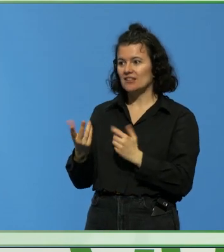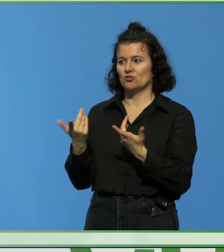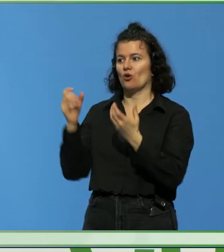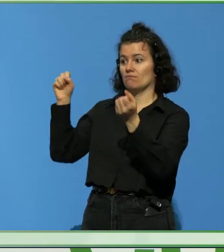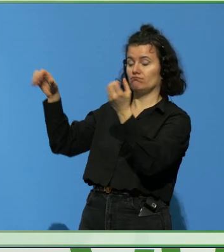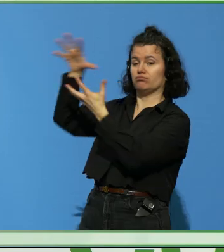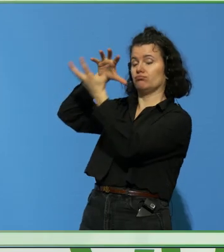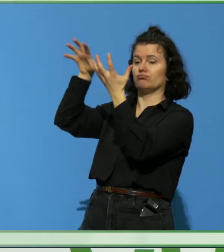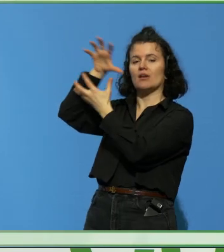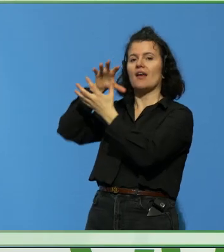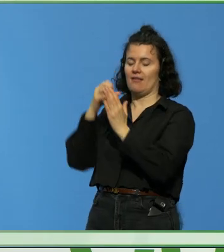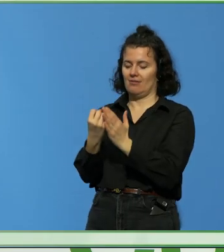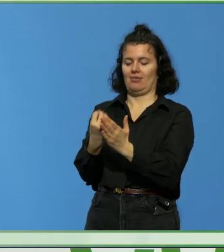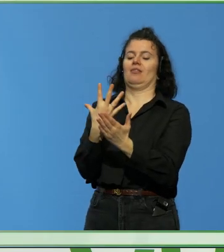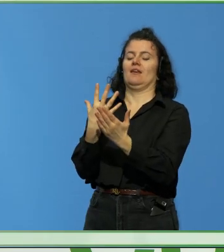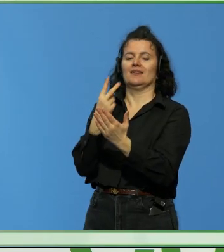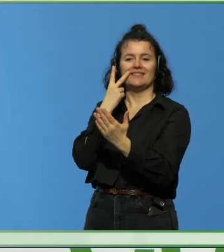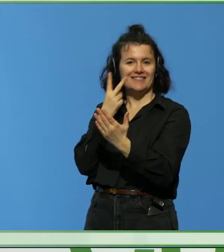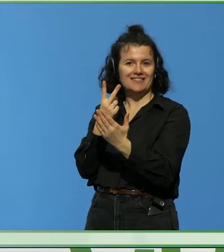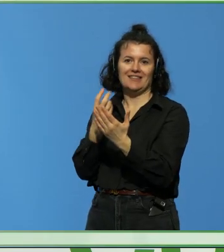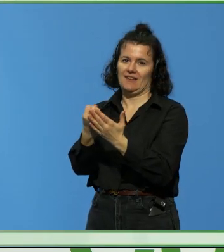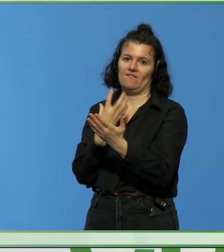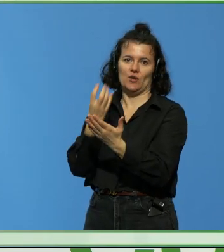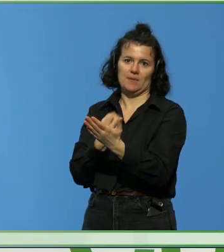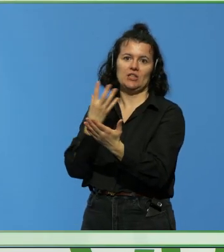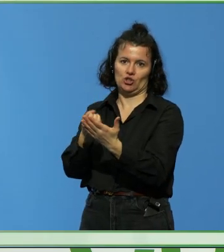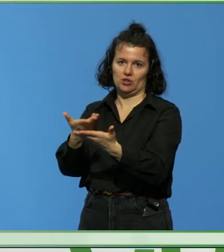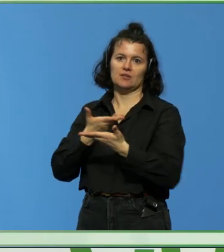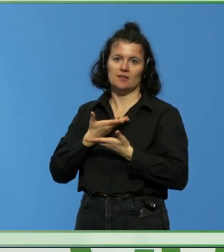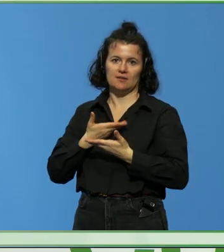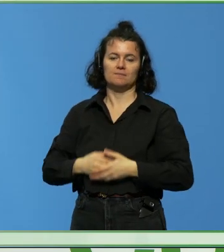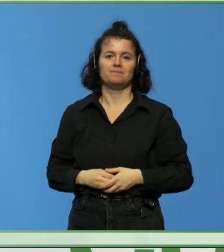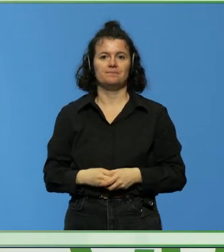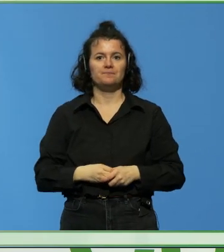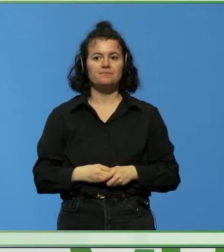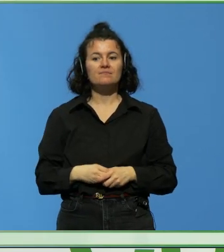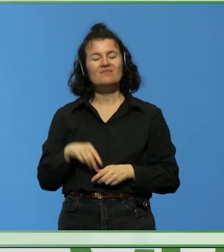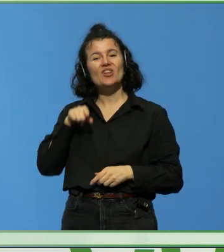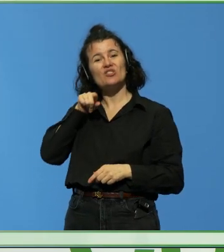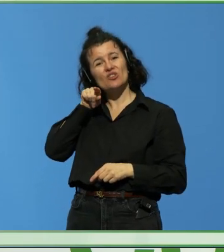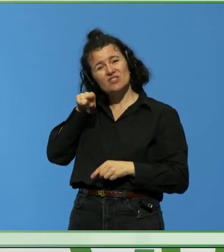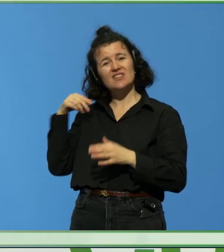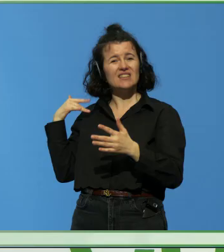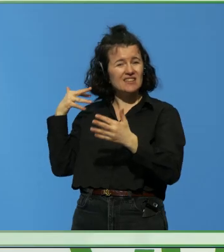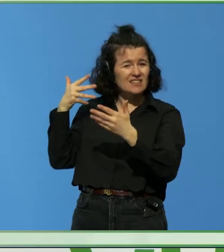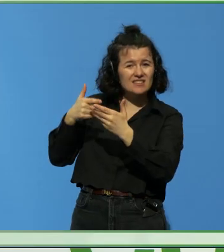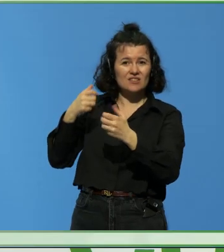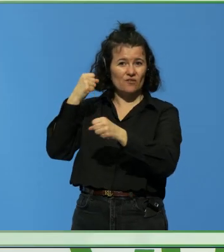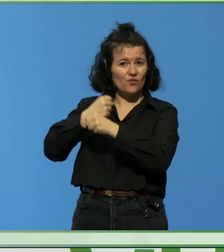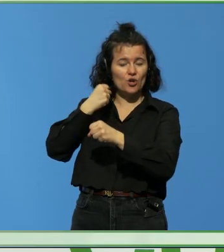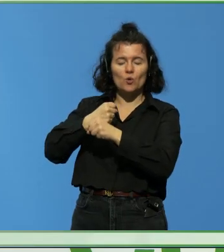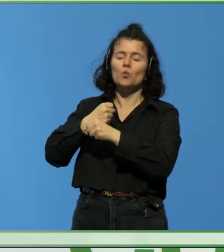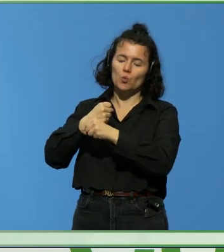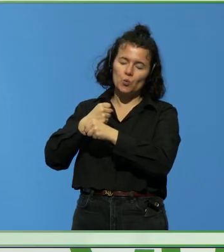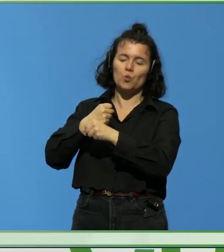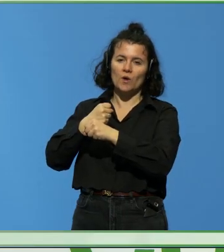descriptive way so people can access that quickly. And the flow was like not easy because the sign language have